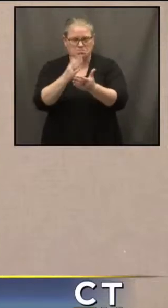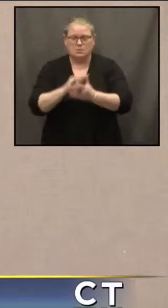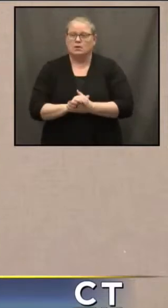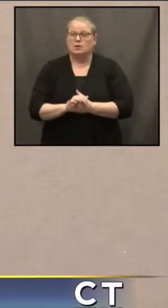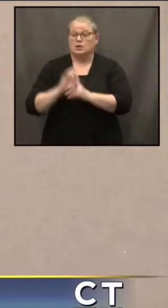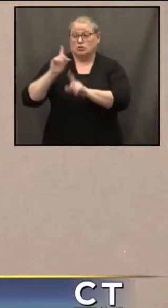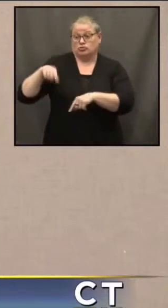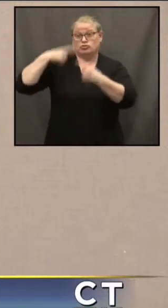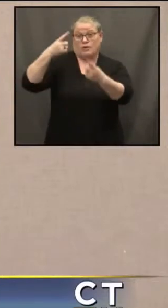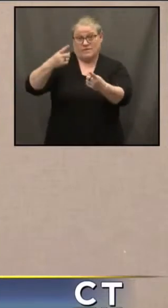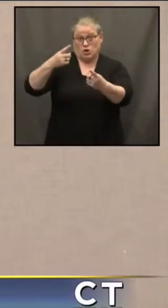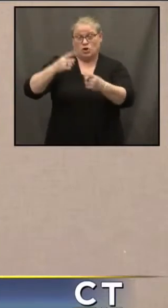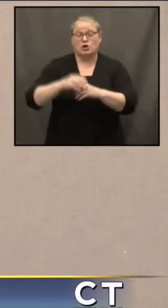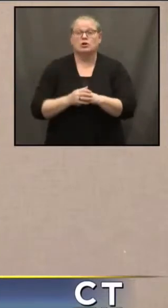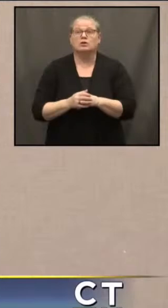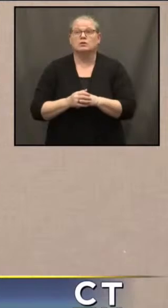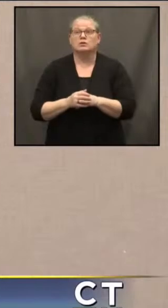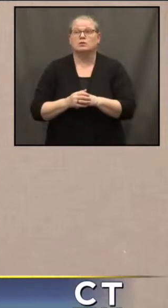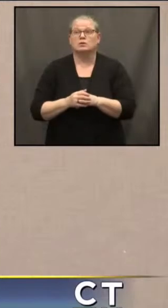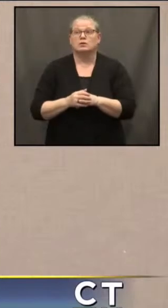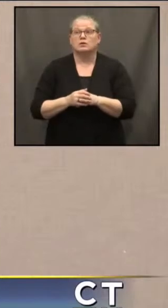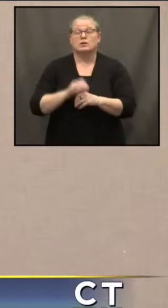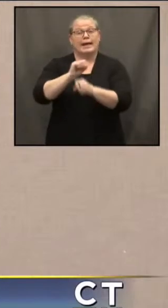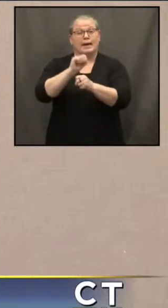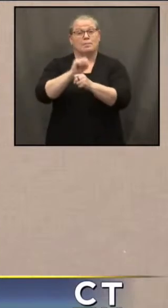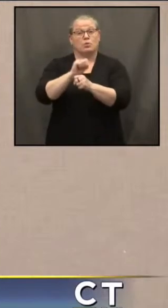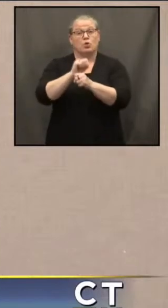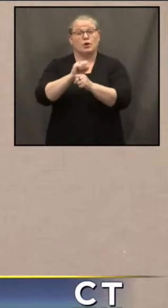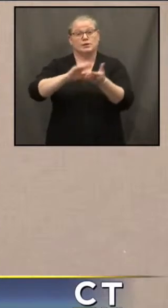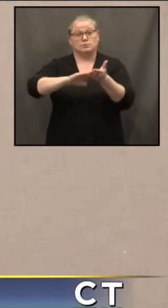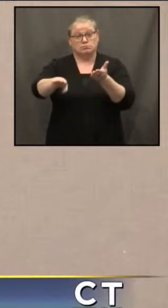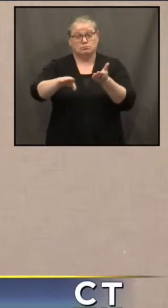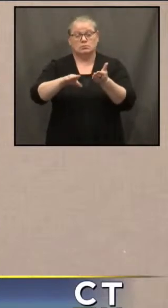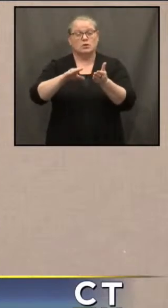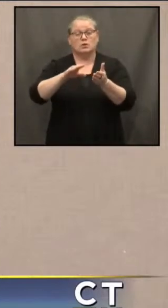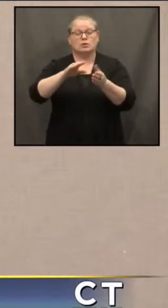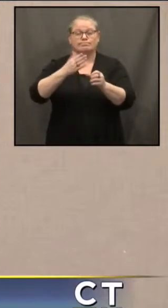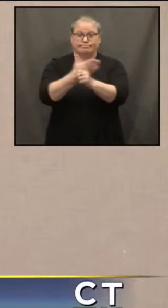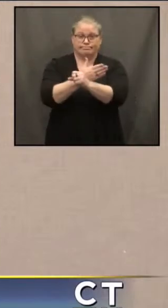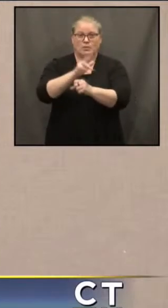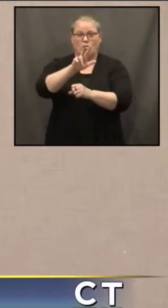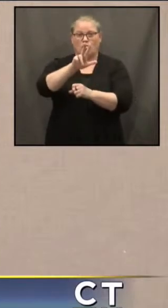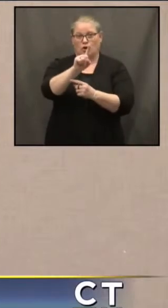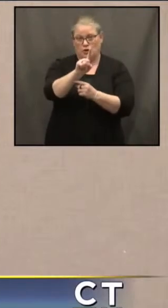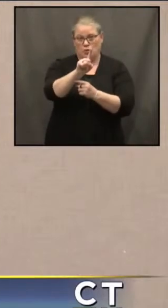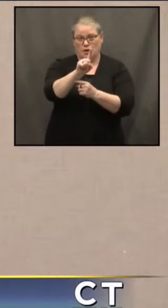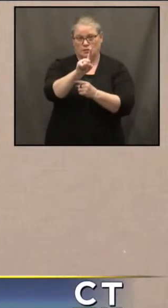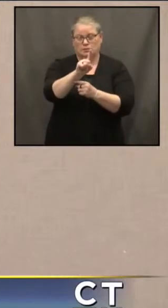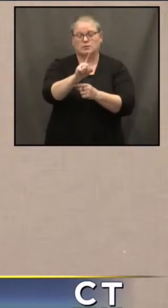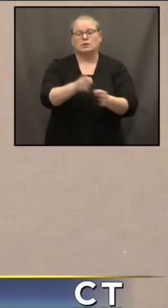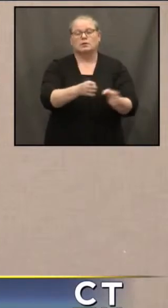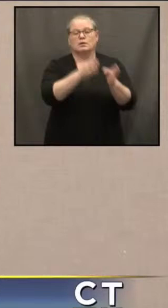there's been now a total of 31 employees have been separated, 35 have been placed on unpaid leave,